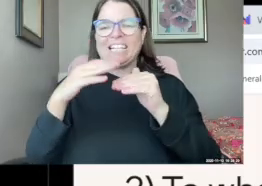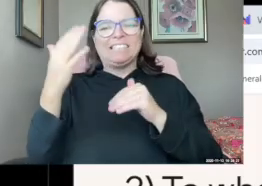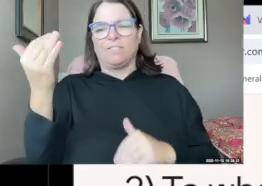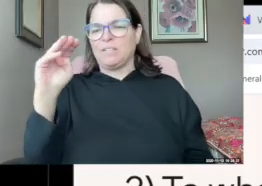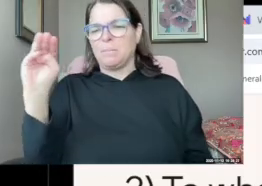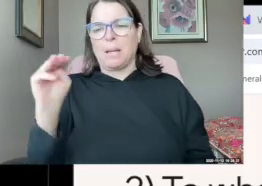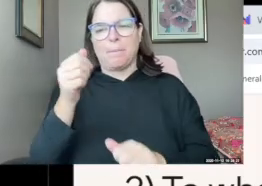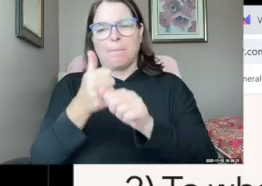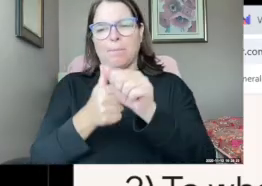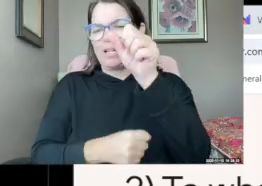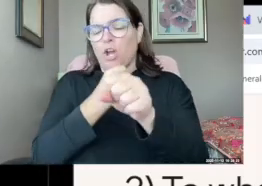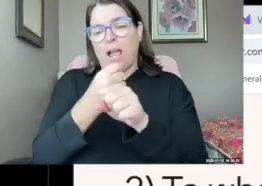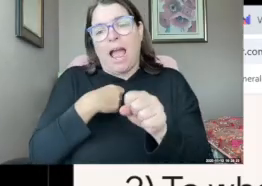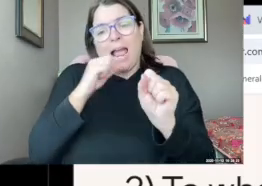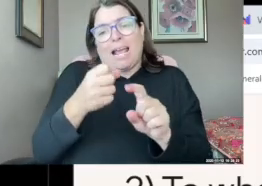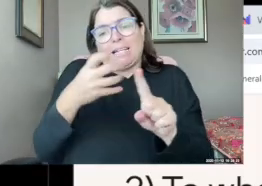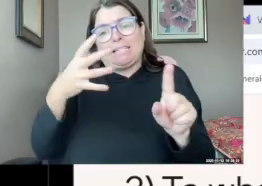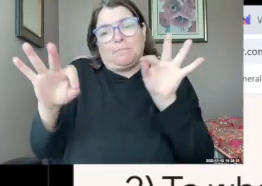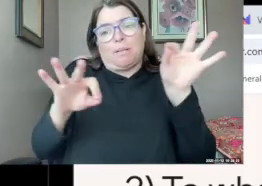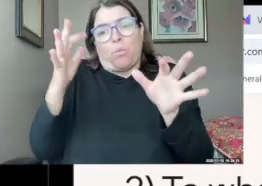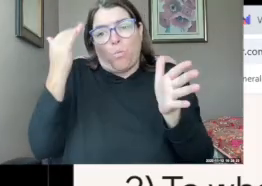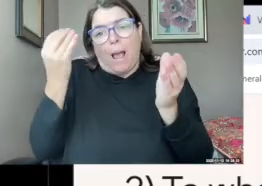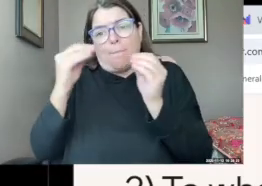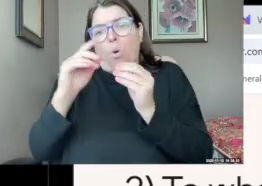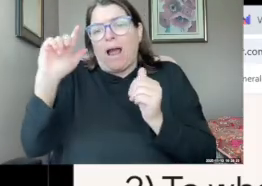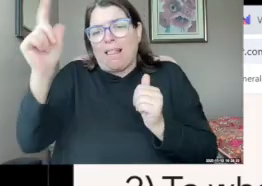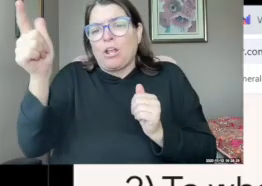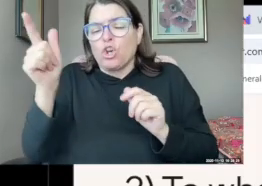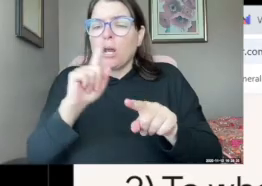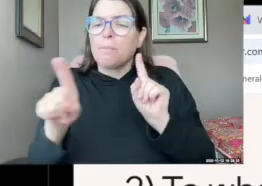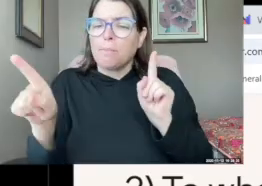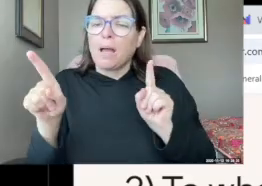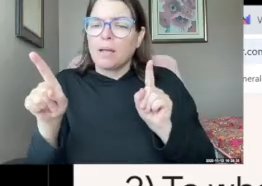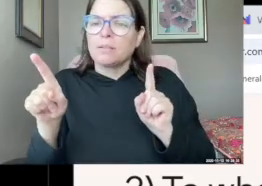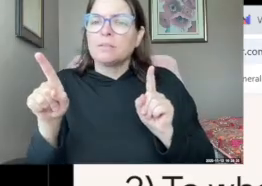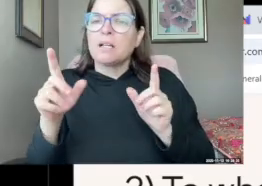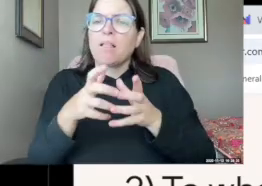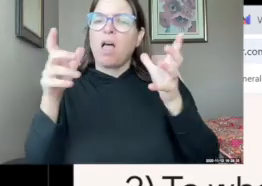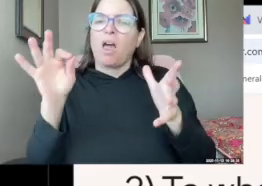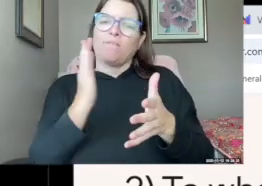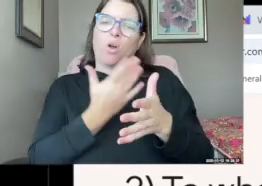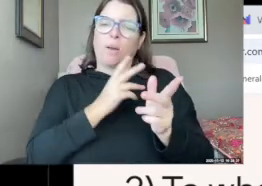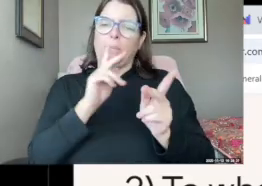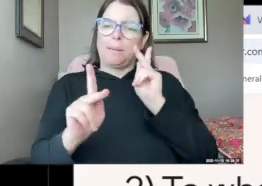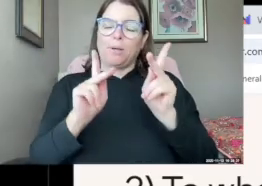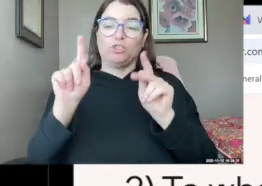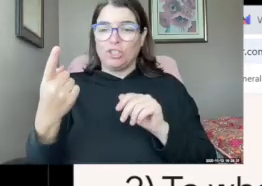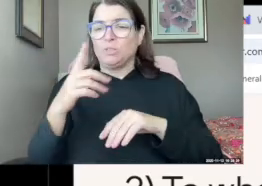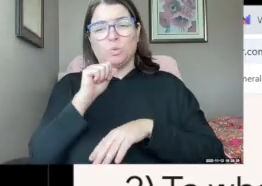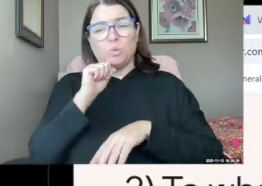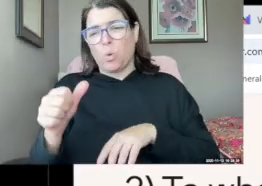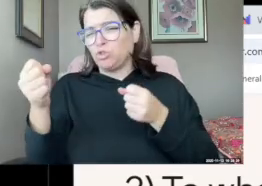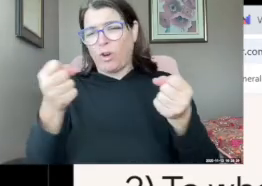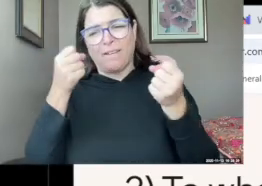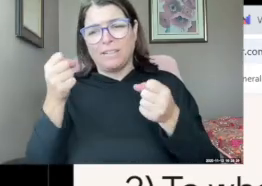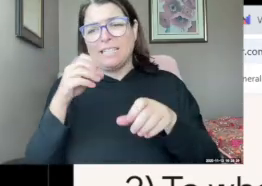should get at least 15 million per year. I could explain why that is so at a later time, but a lot